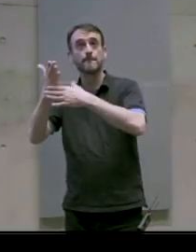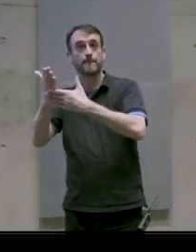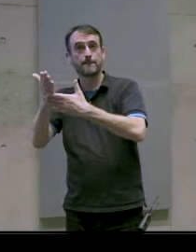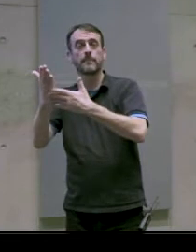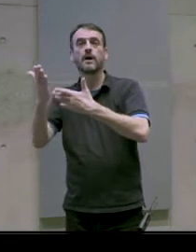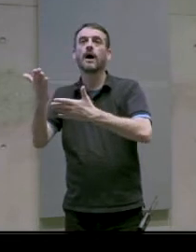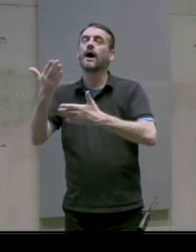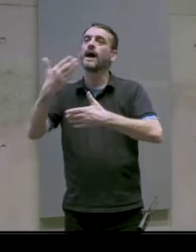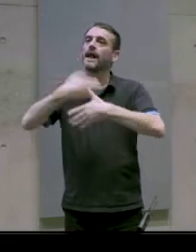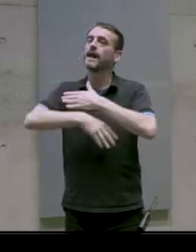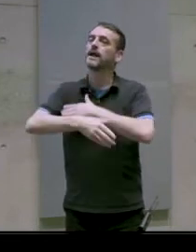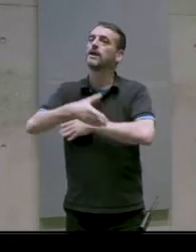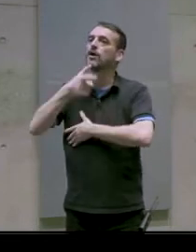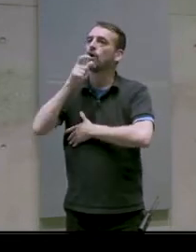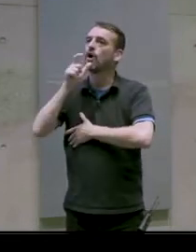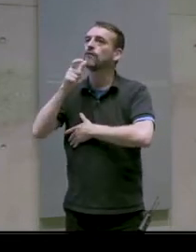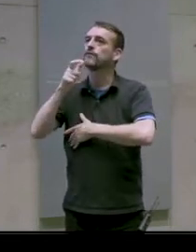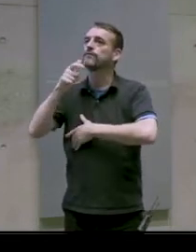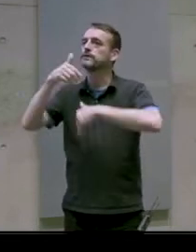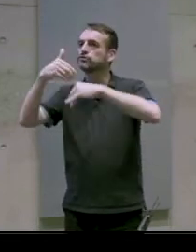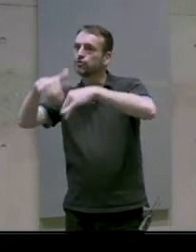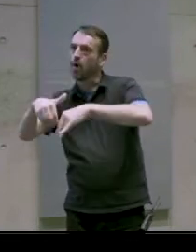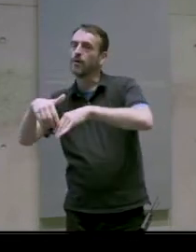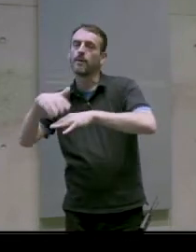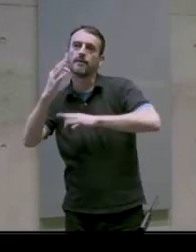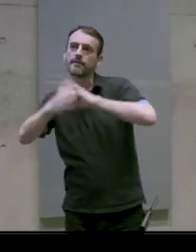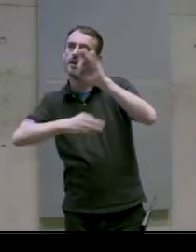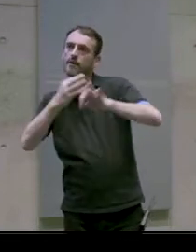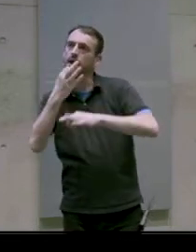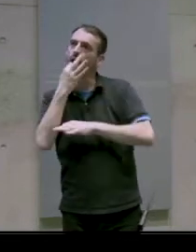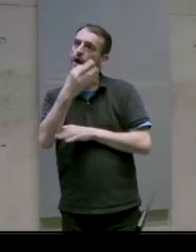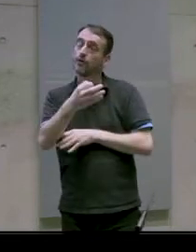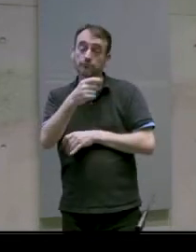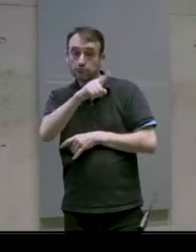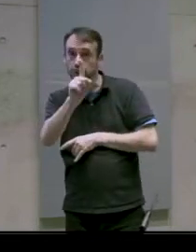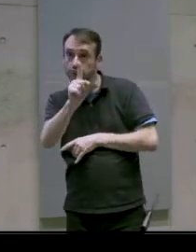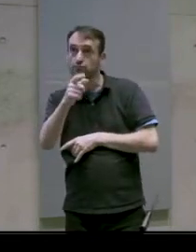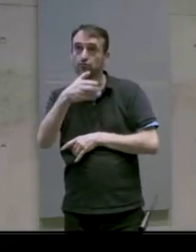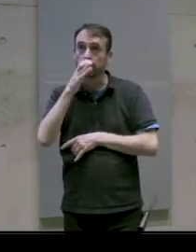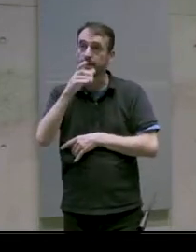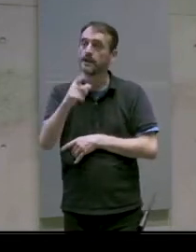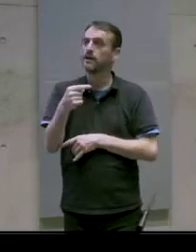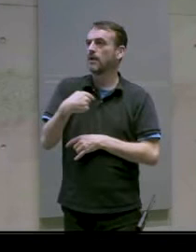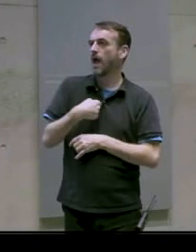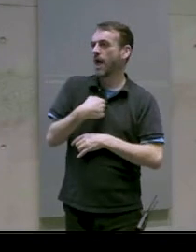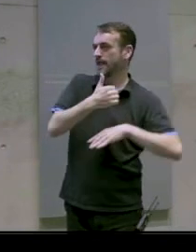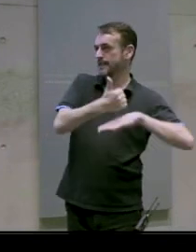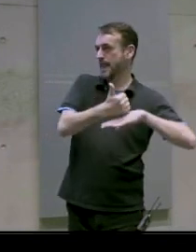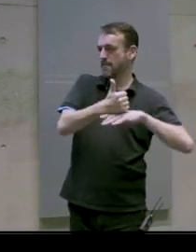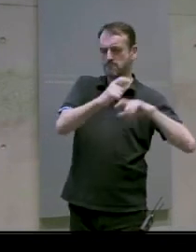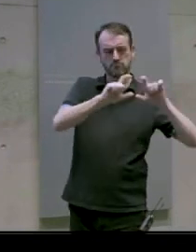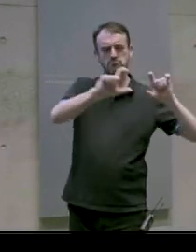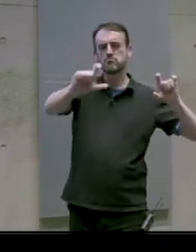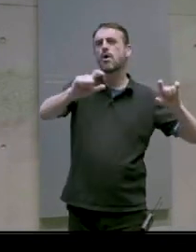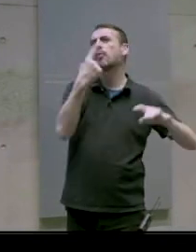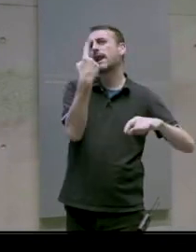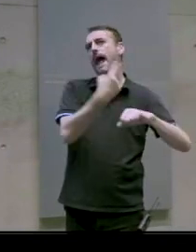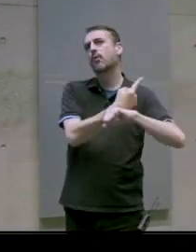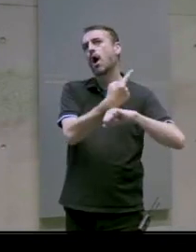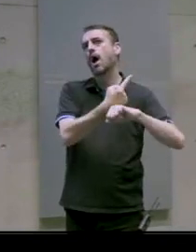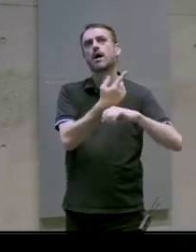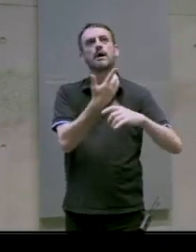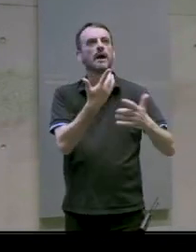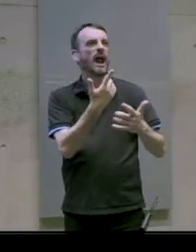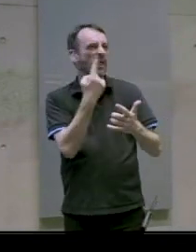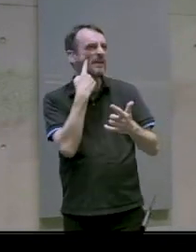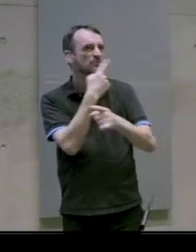server in a coffee shop just asking you if you'd like a drink. And literally, I set this up in about an hour, and any of you should